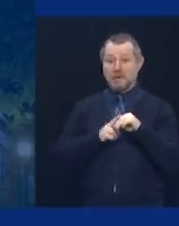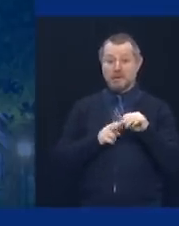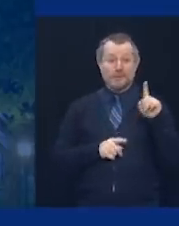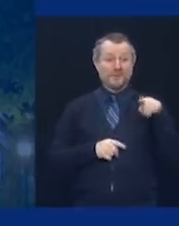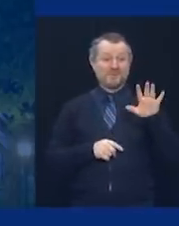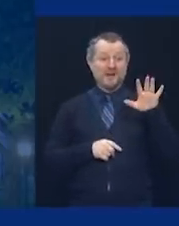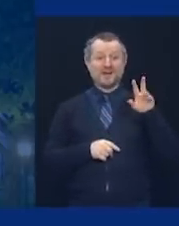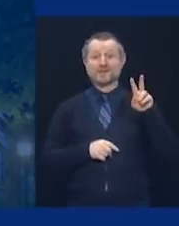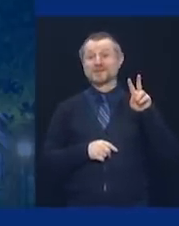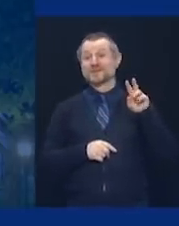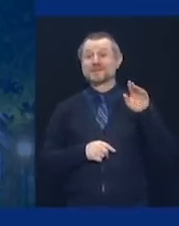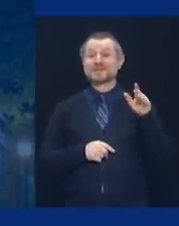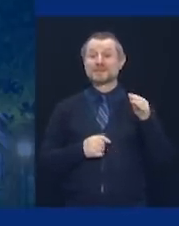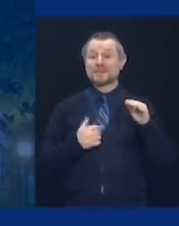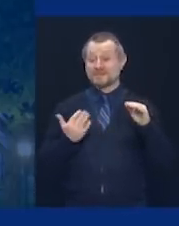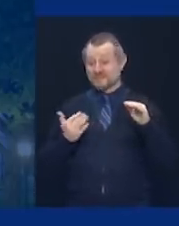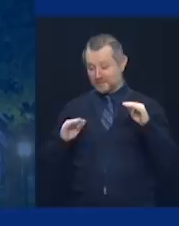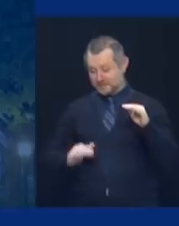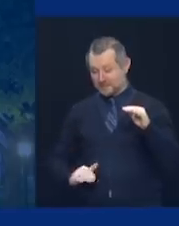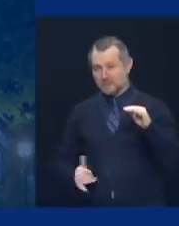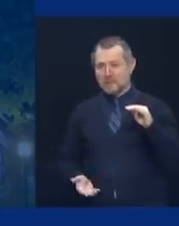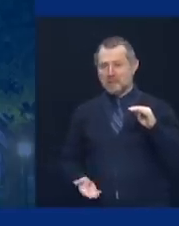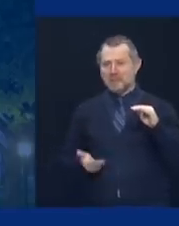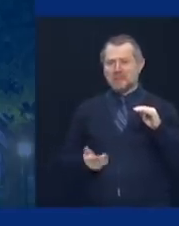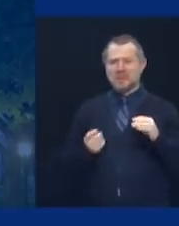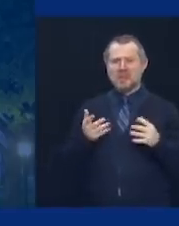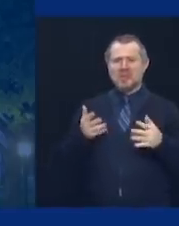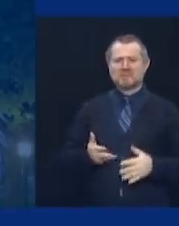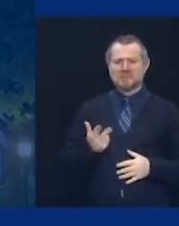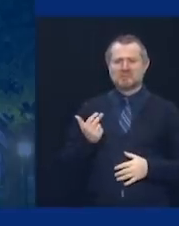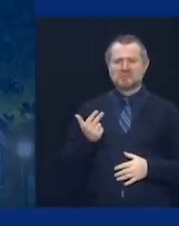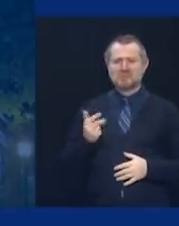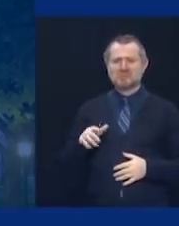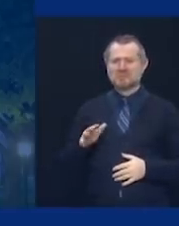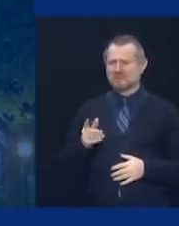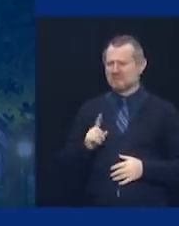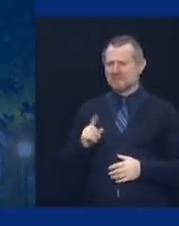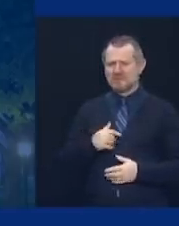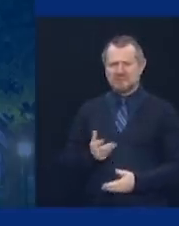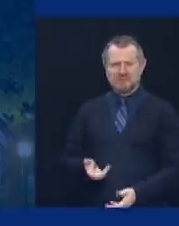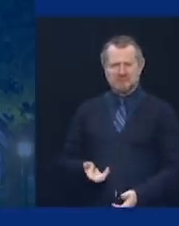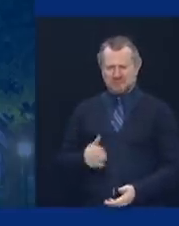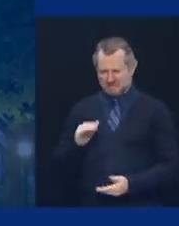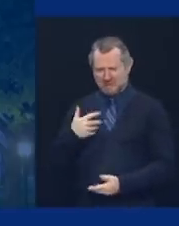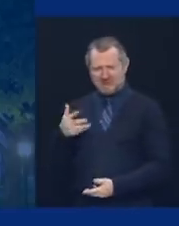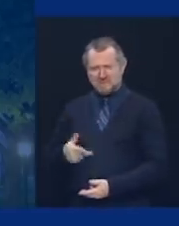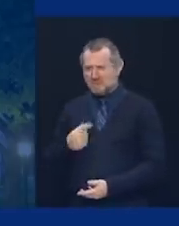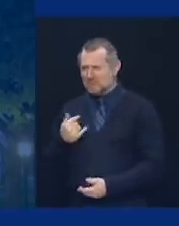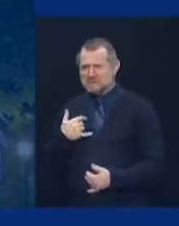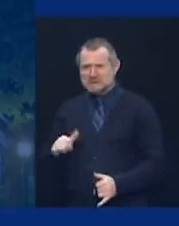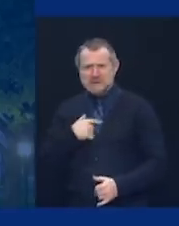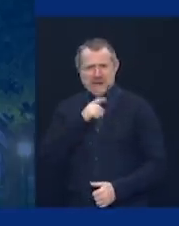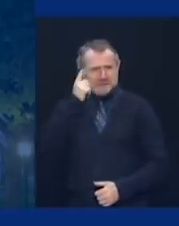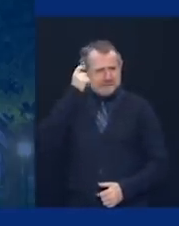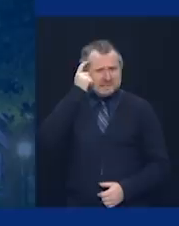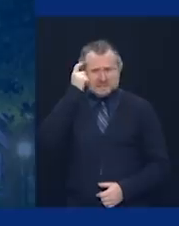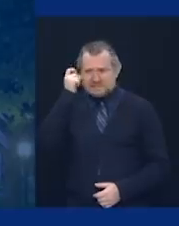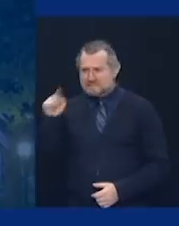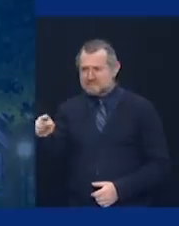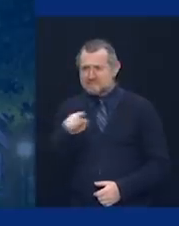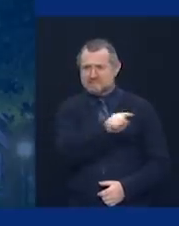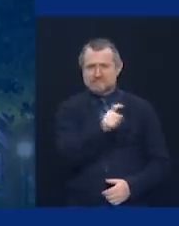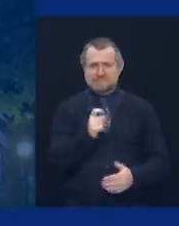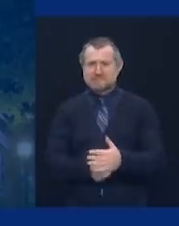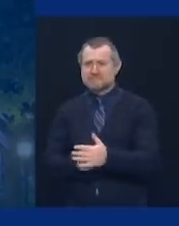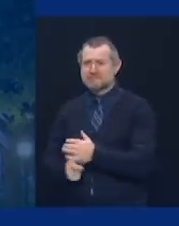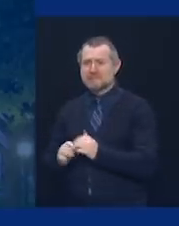put that 1.5 in the scope of a $15 billion deficit? That is a budget decision. That's why you